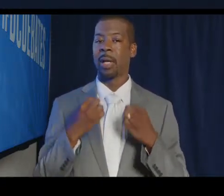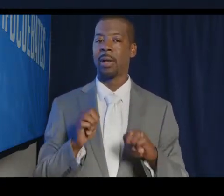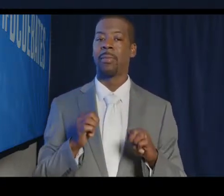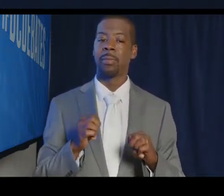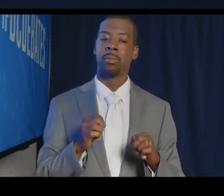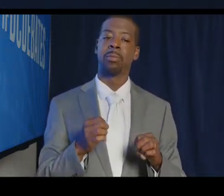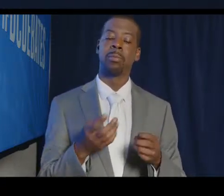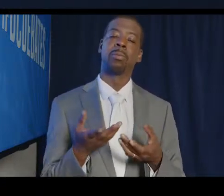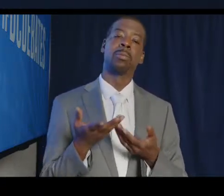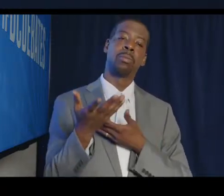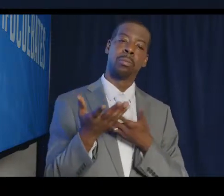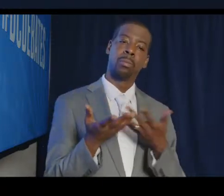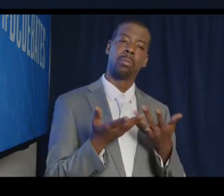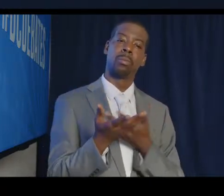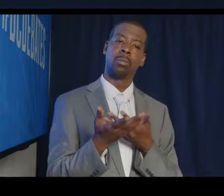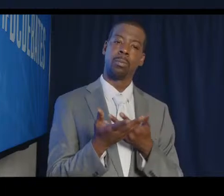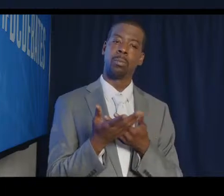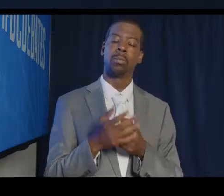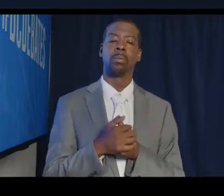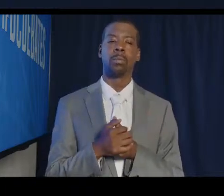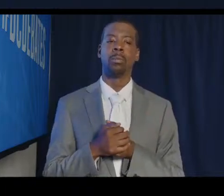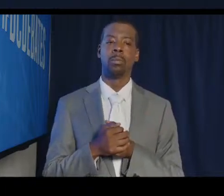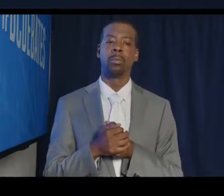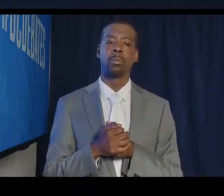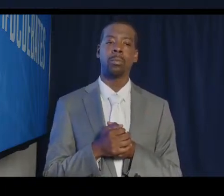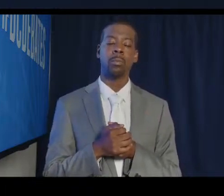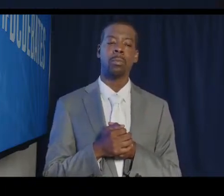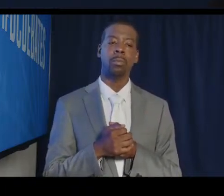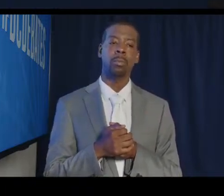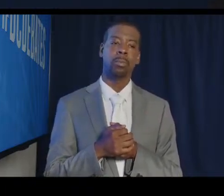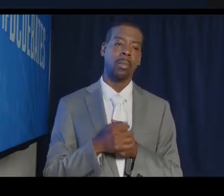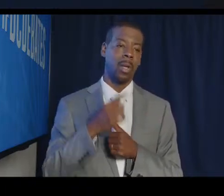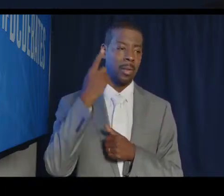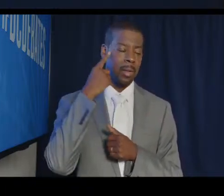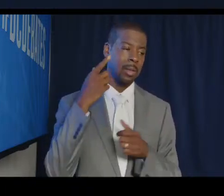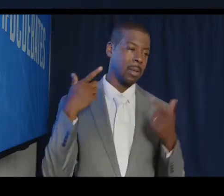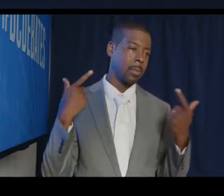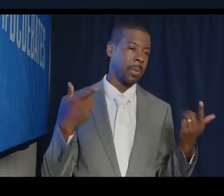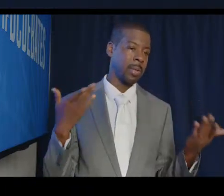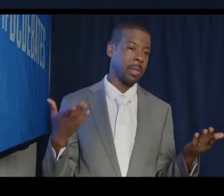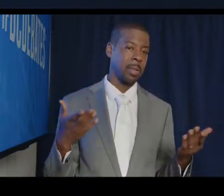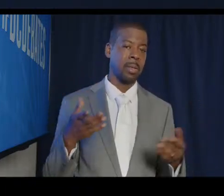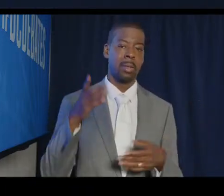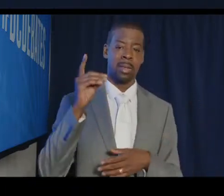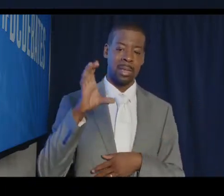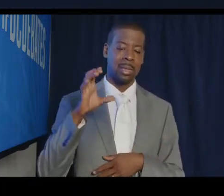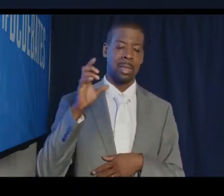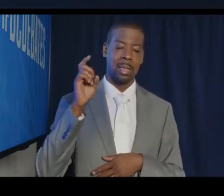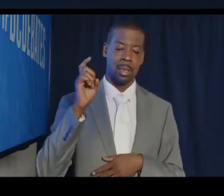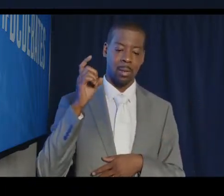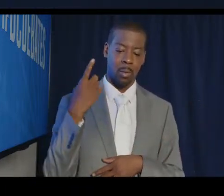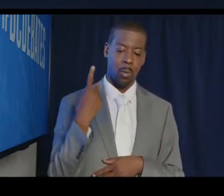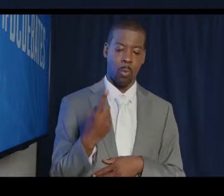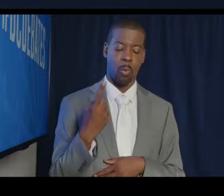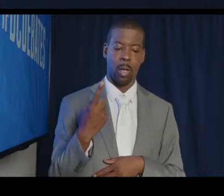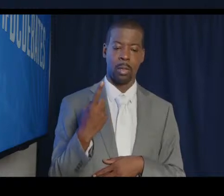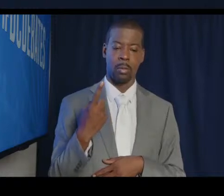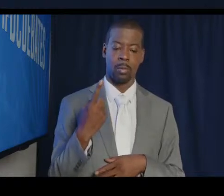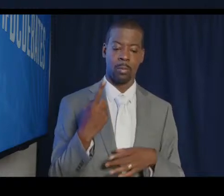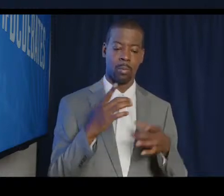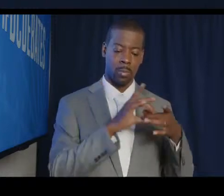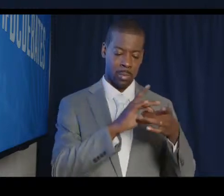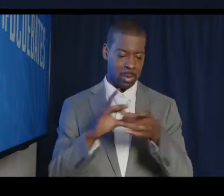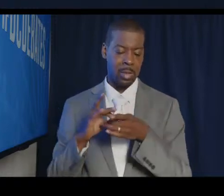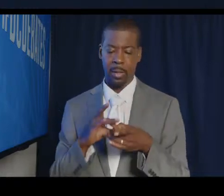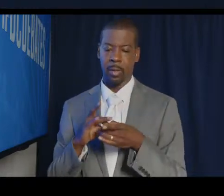local affairs like never before. I think the biggest thing, first and foremost, is that the district needs to be one band, one sound. If you lost on a budget fight, if you lost